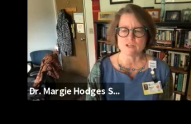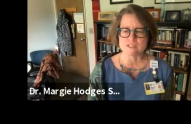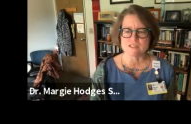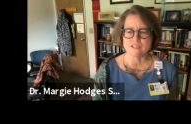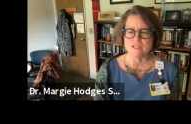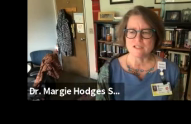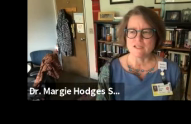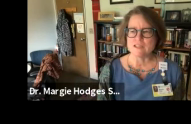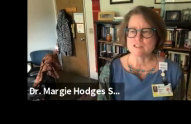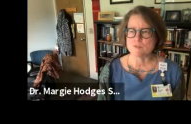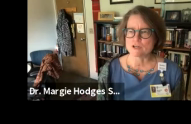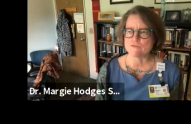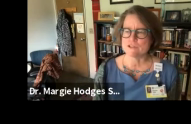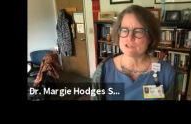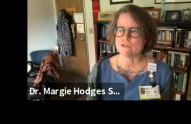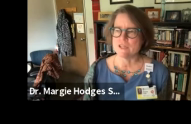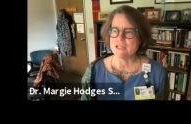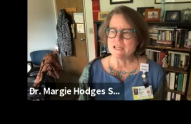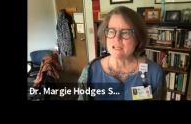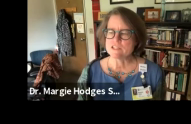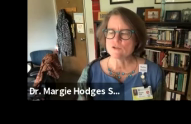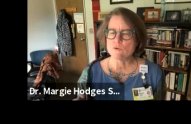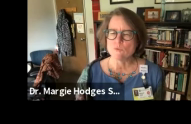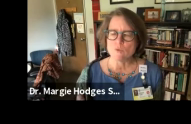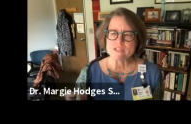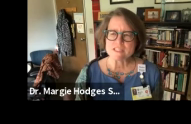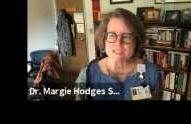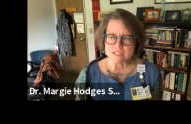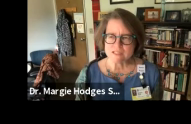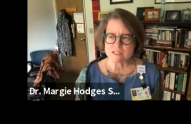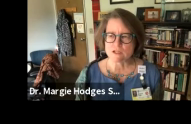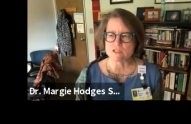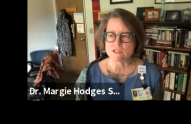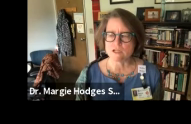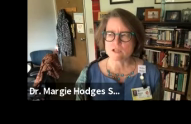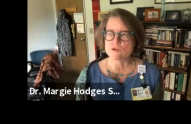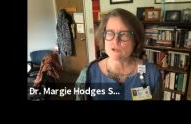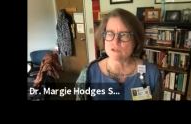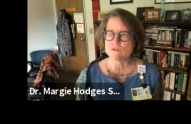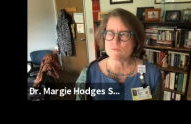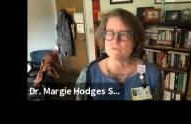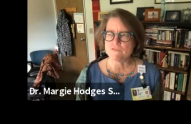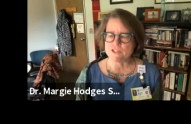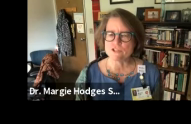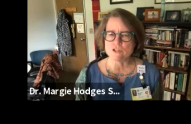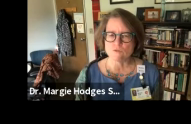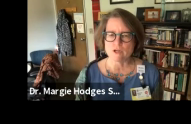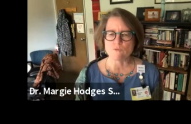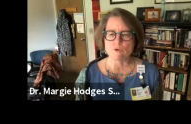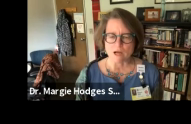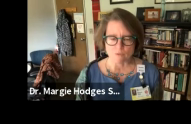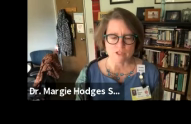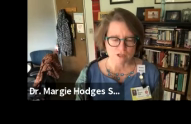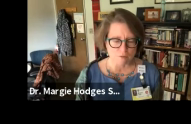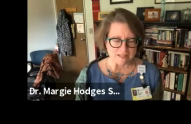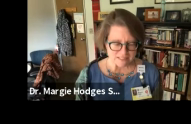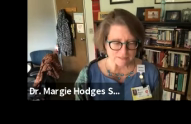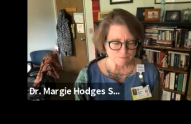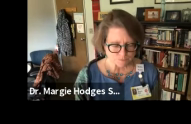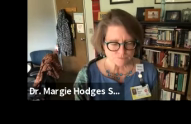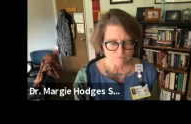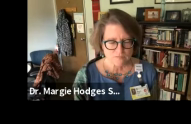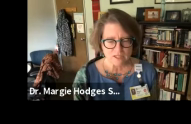Aristotle stresses, is a mark of virtue. And so what one sees is a critical feature of what I want to talk